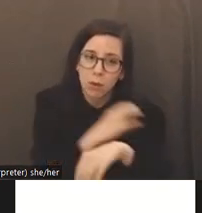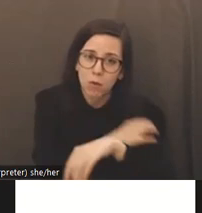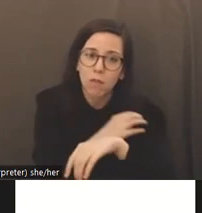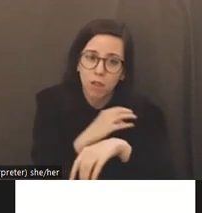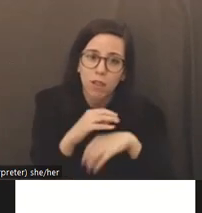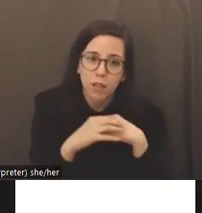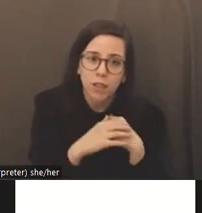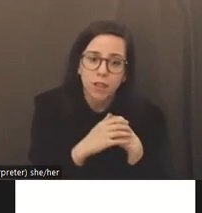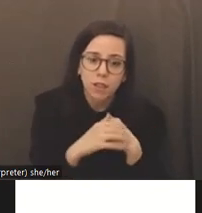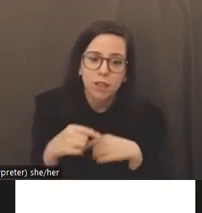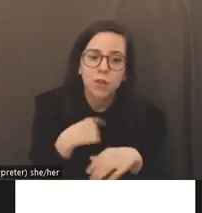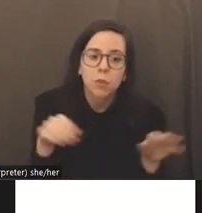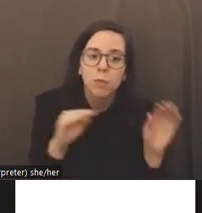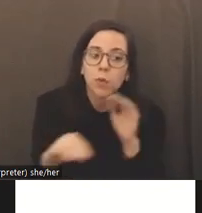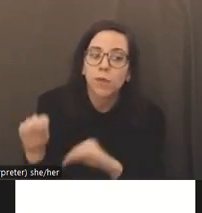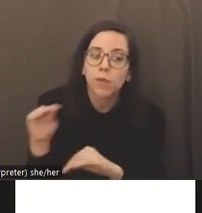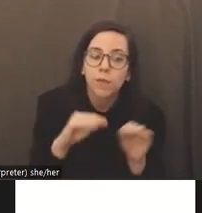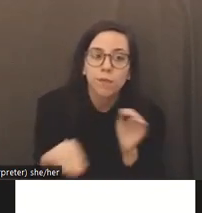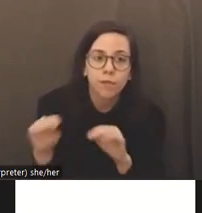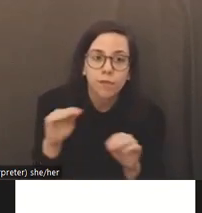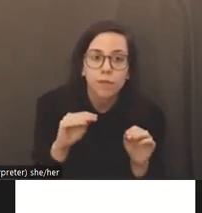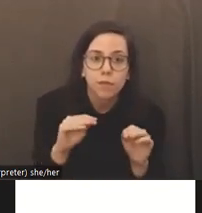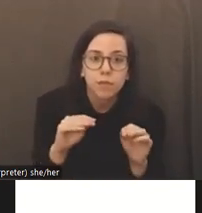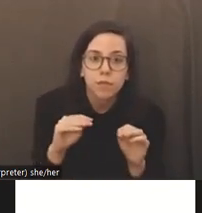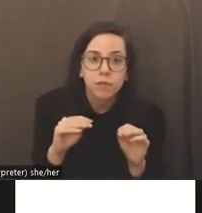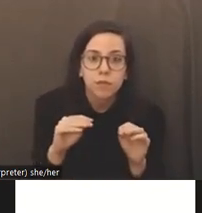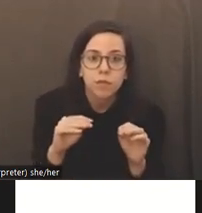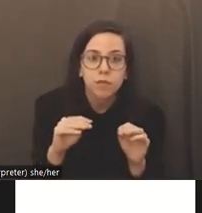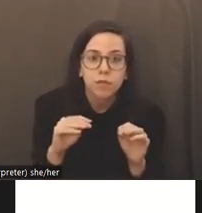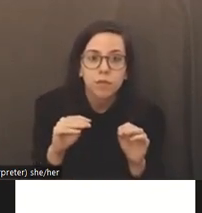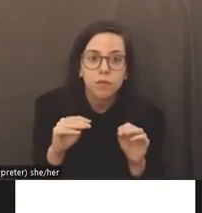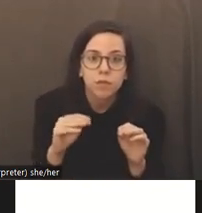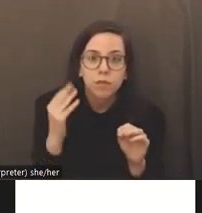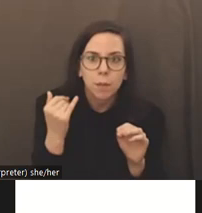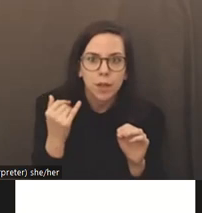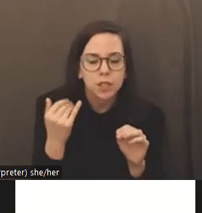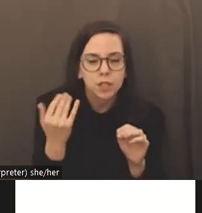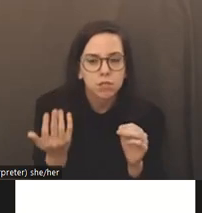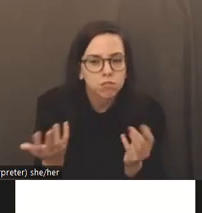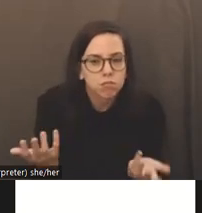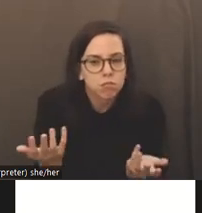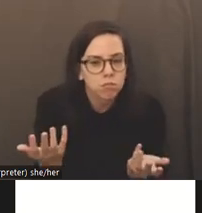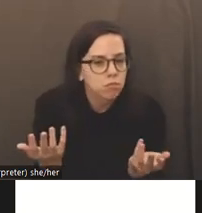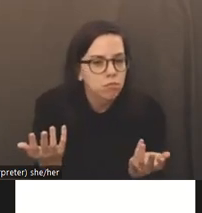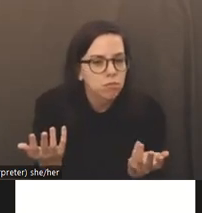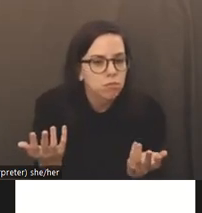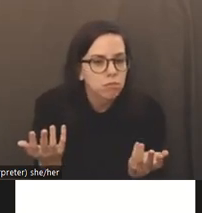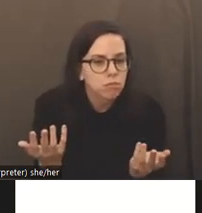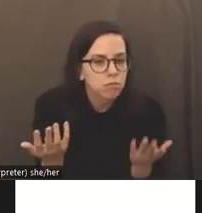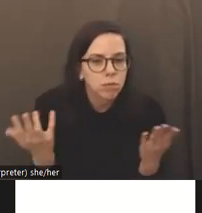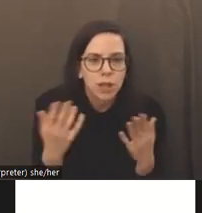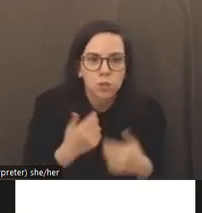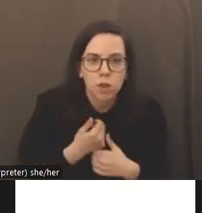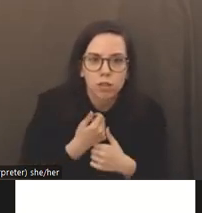it around, because that's what it brings out of you looking at that